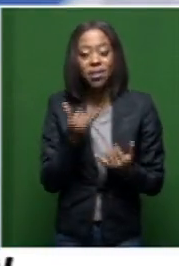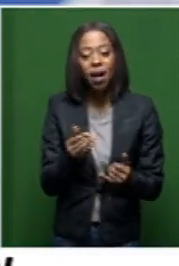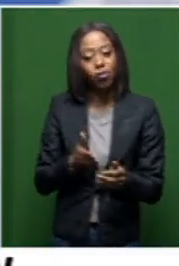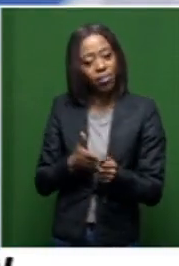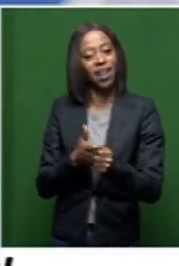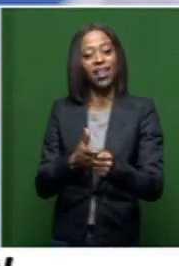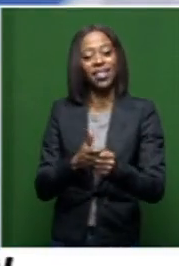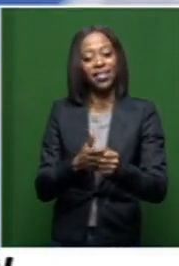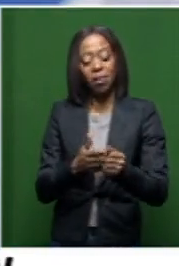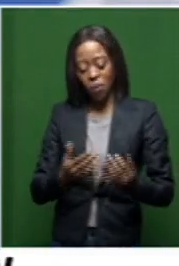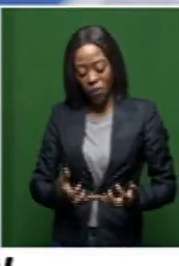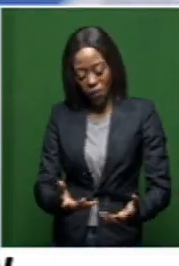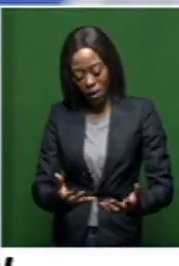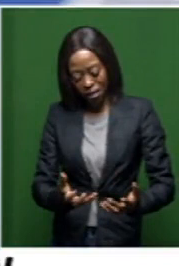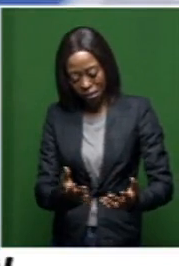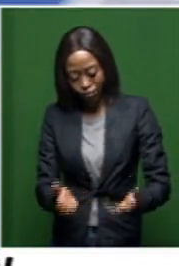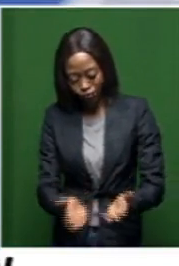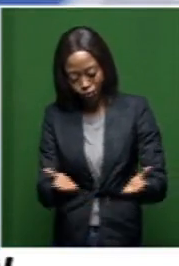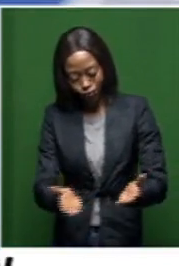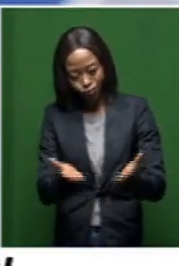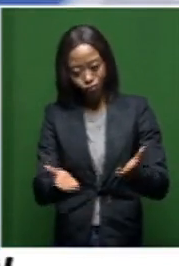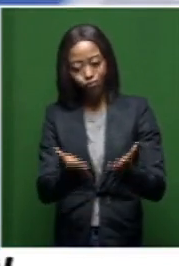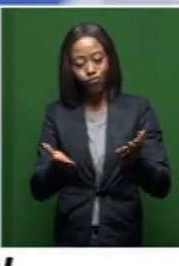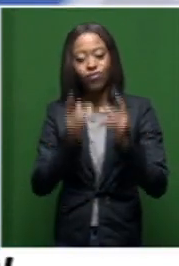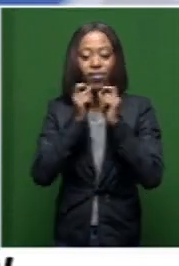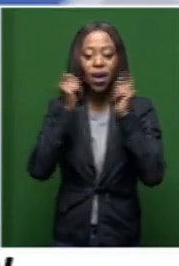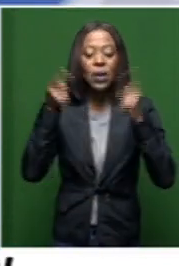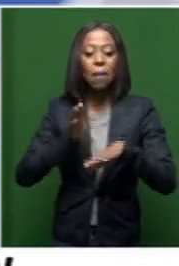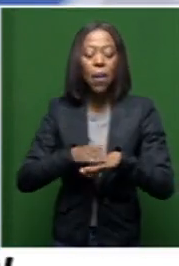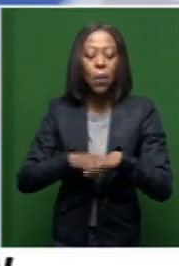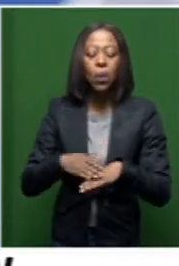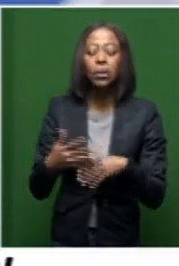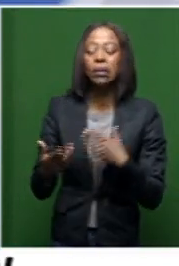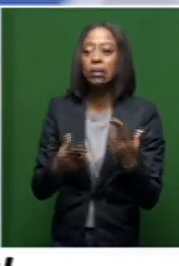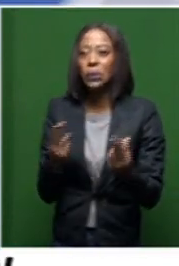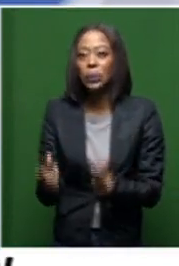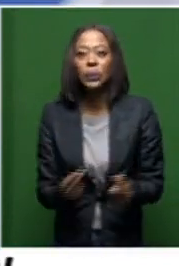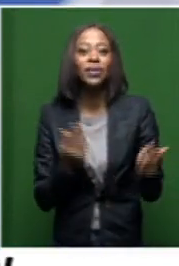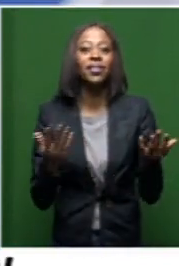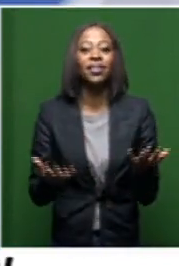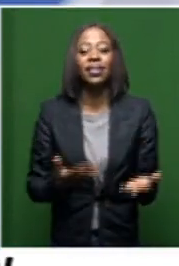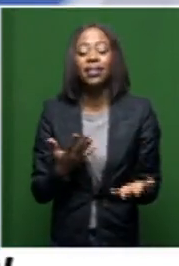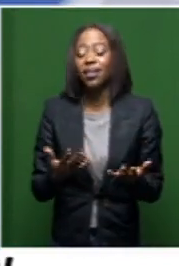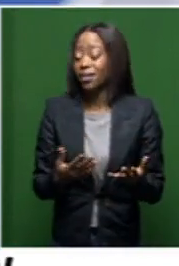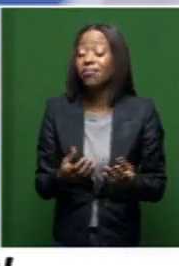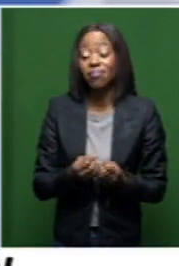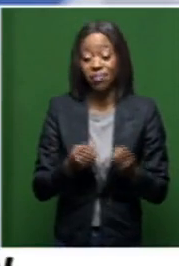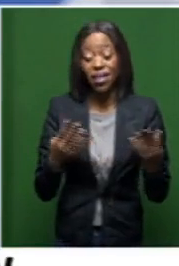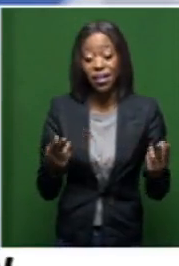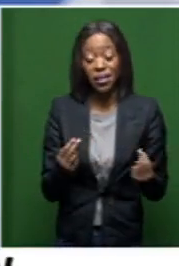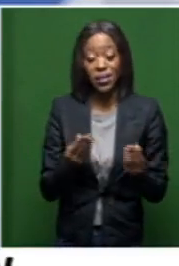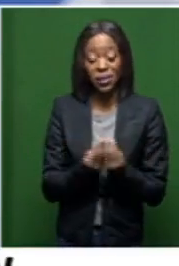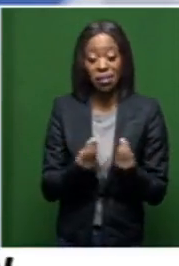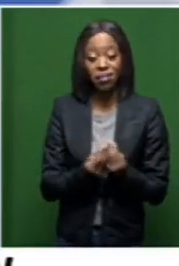driving at a grassroots level awareness drives and campaigns and just so many new, fresh